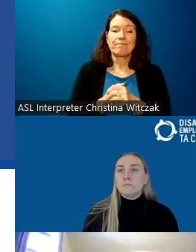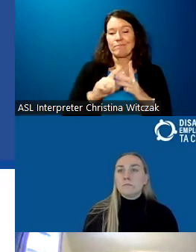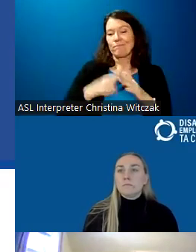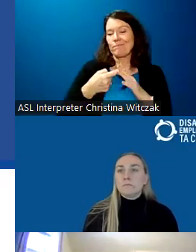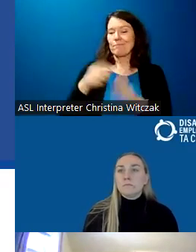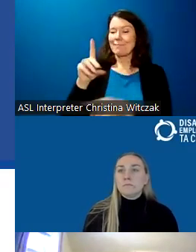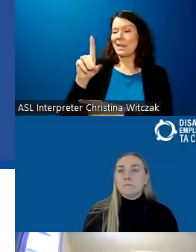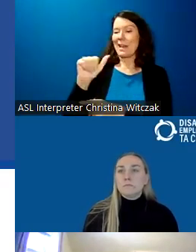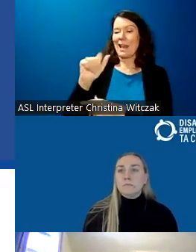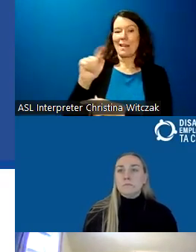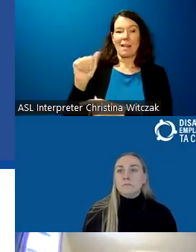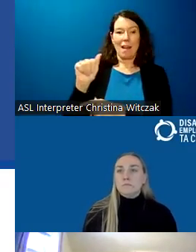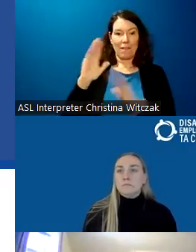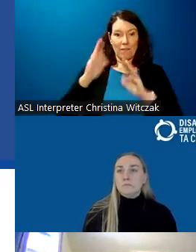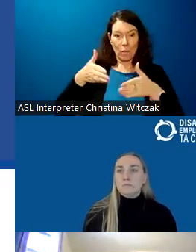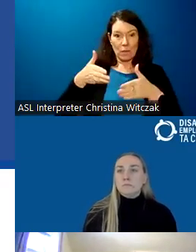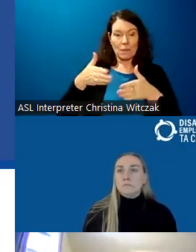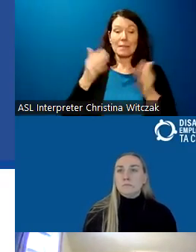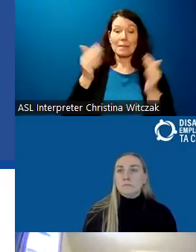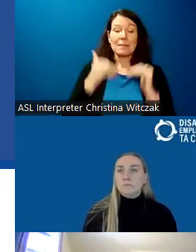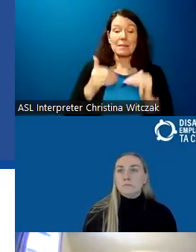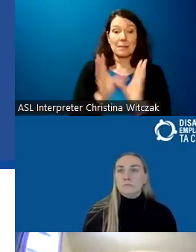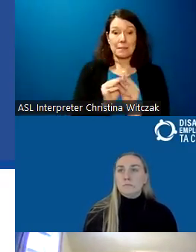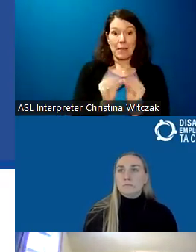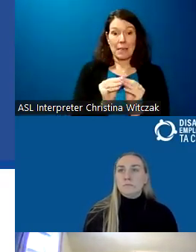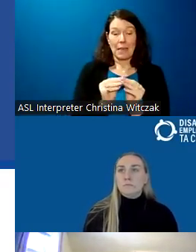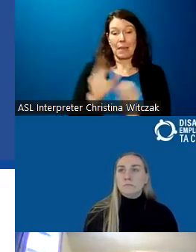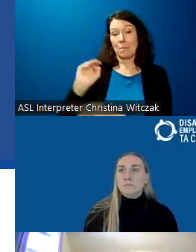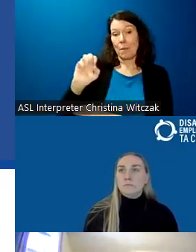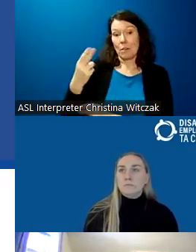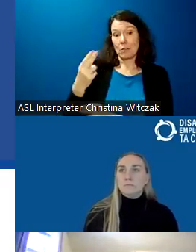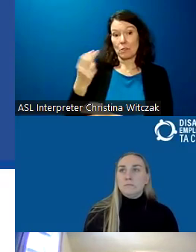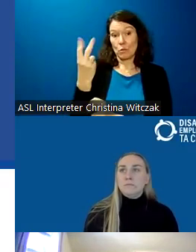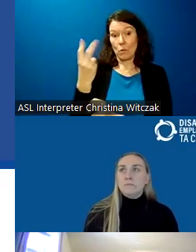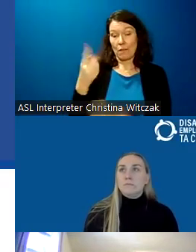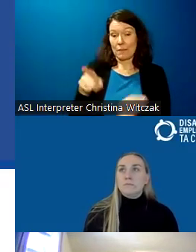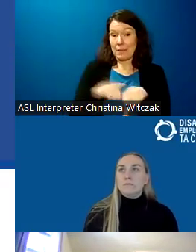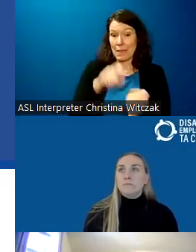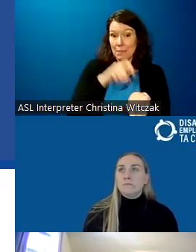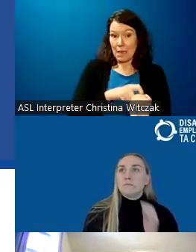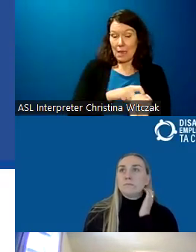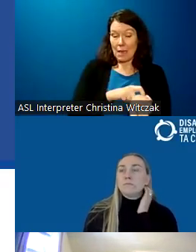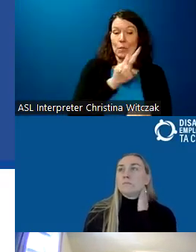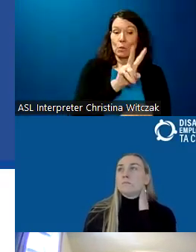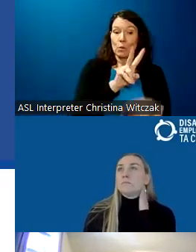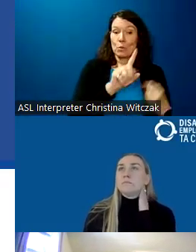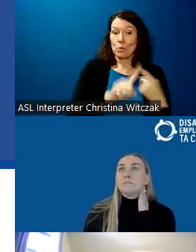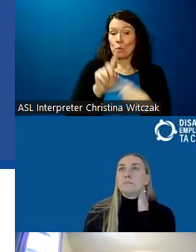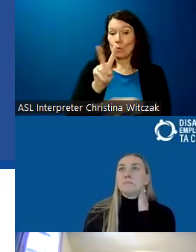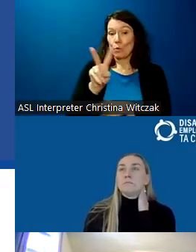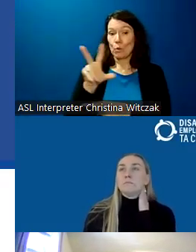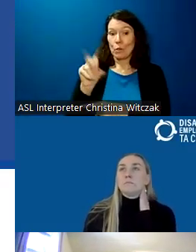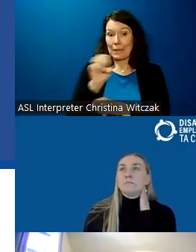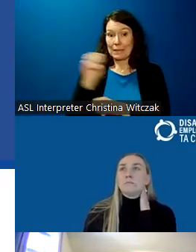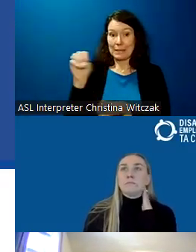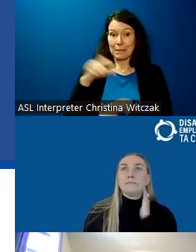data focus. The next session is going to be on March 12th at the same time, 2 to 3:30 Eastern time.